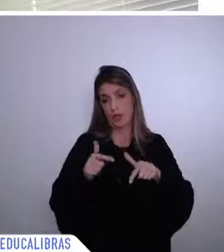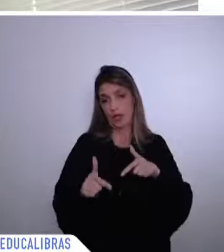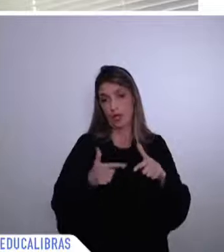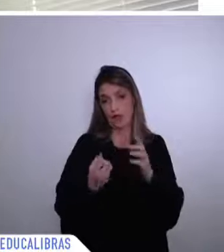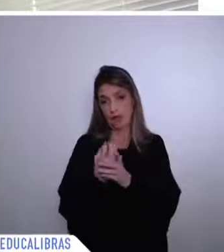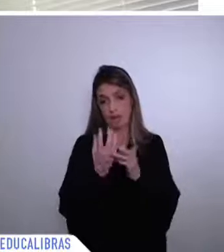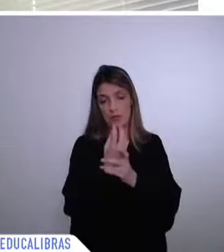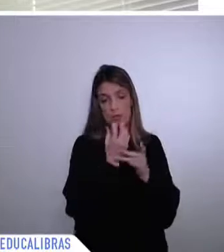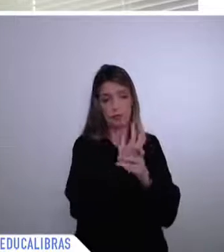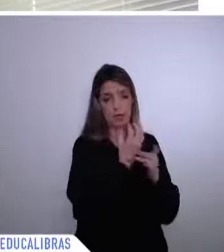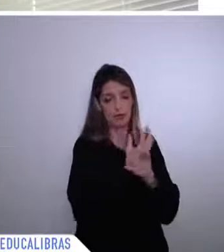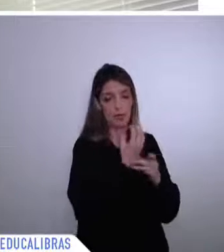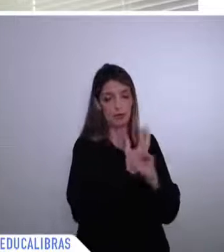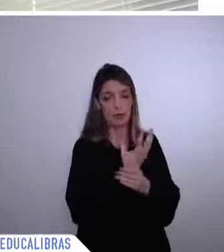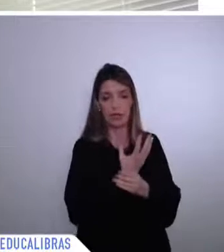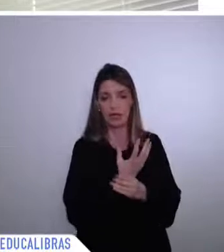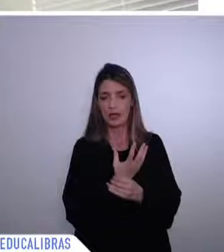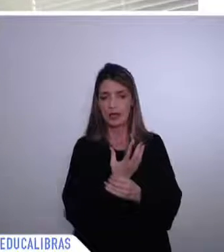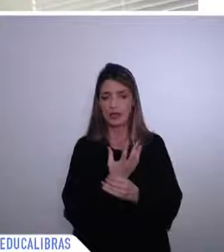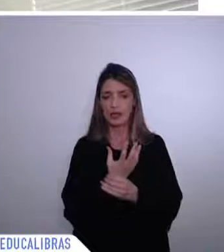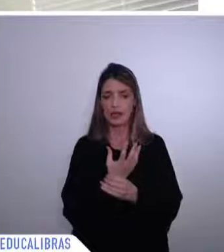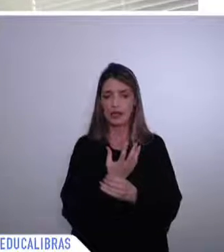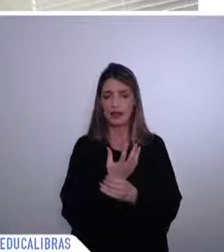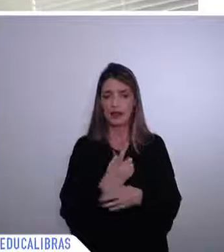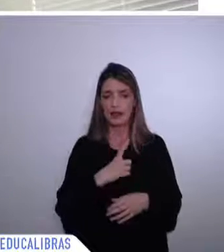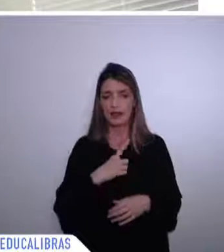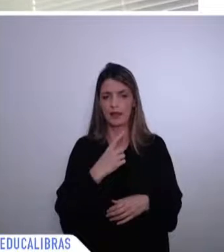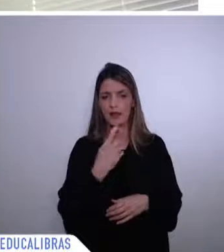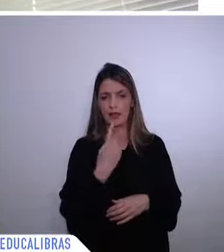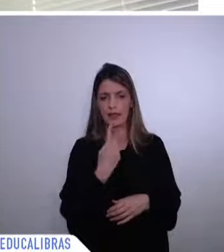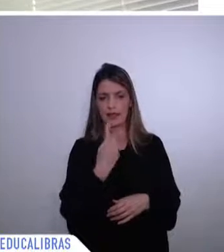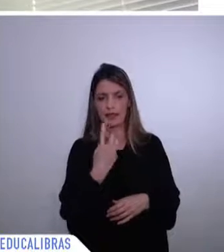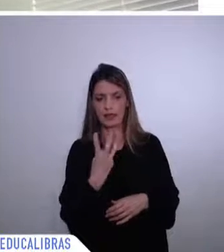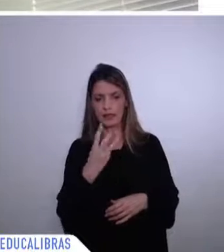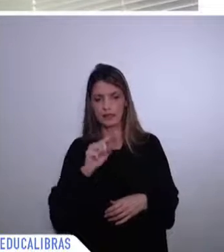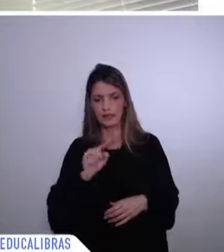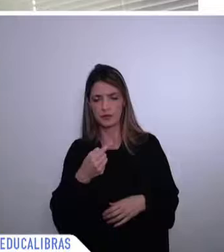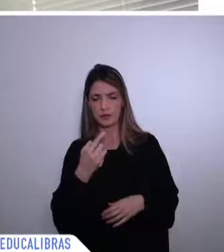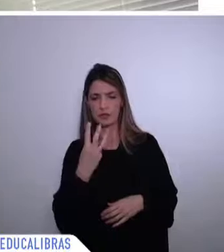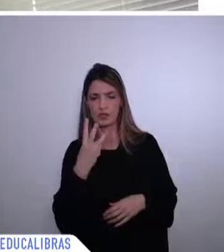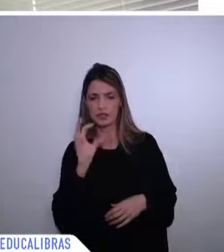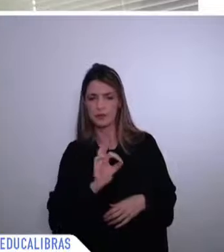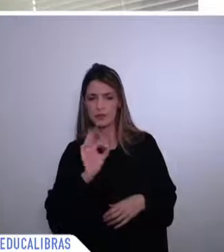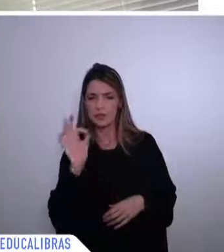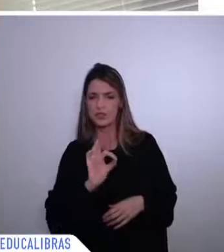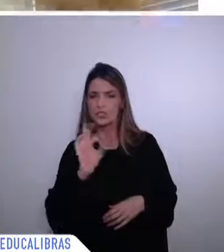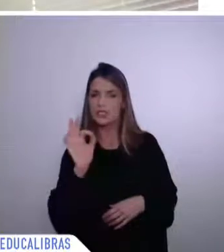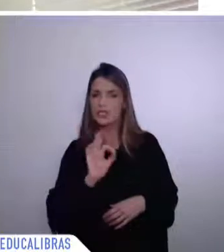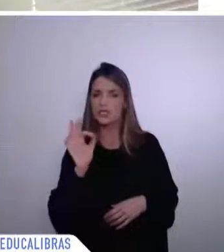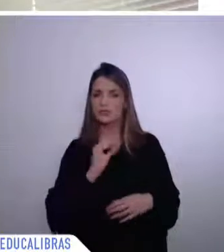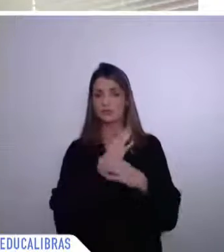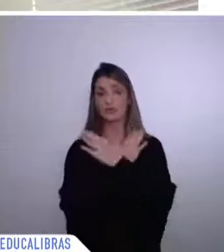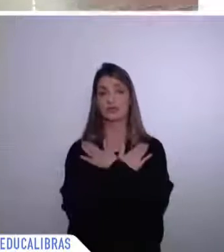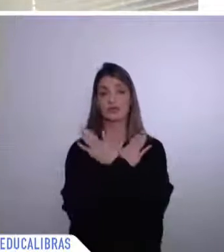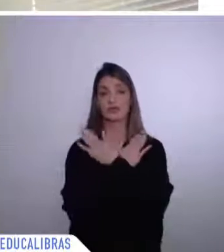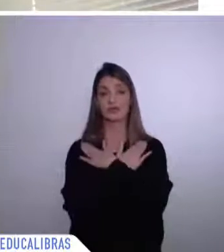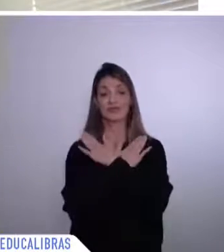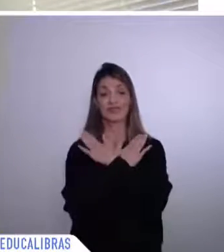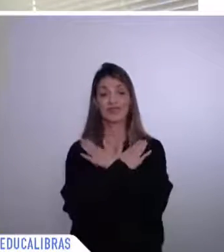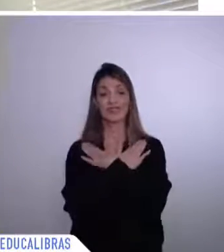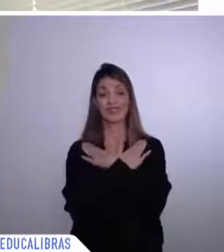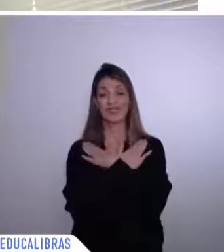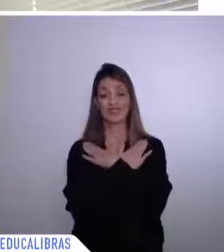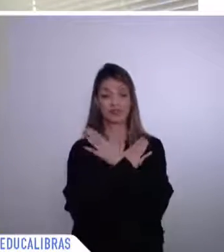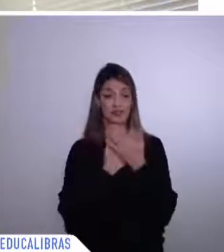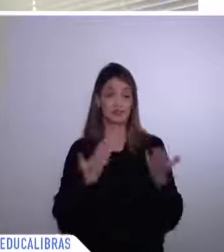and staff. When it comes to jobs, we can see we have 13.3% unemployment